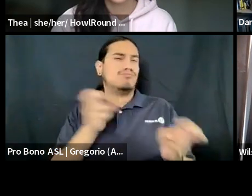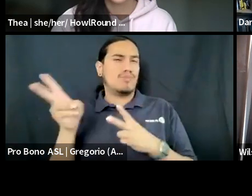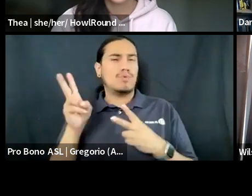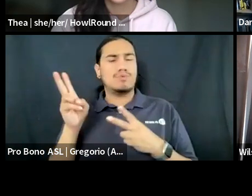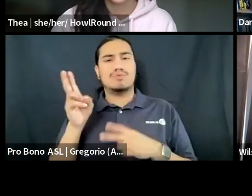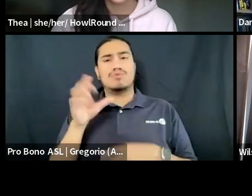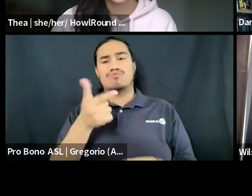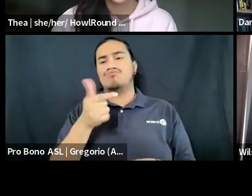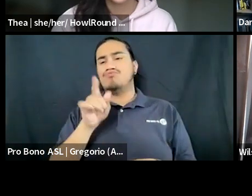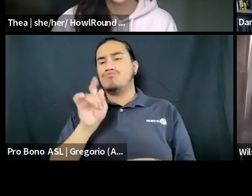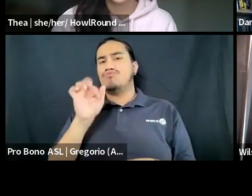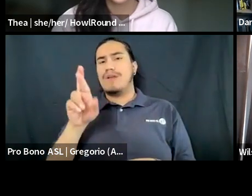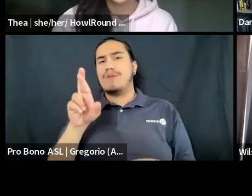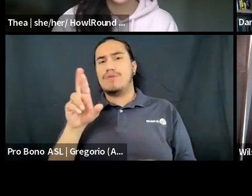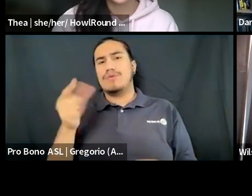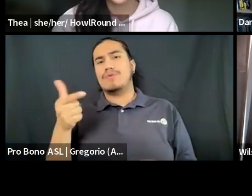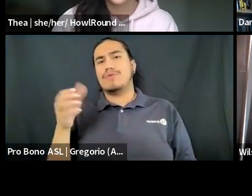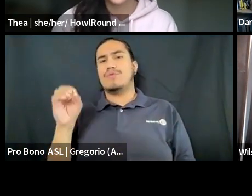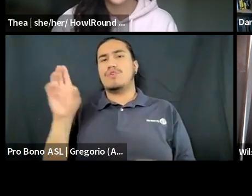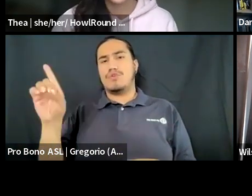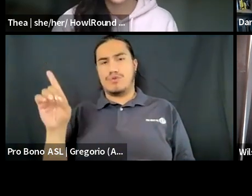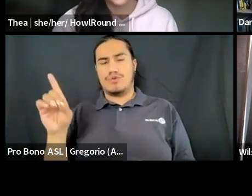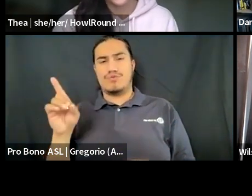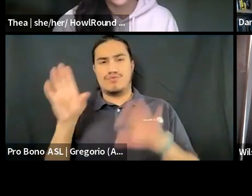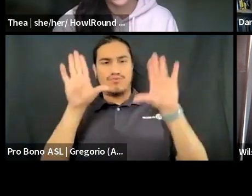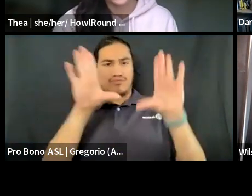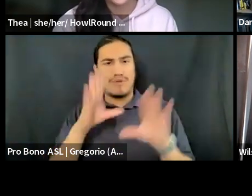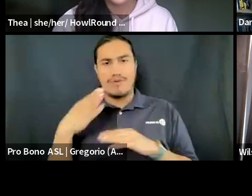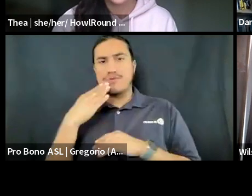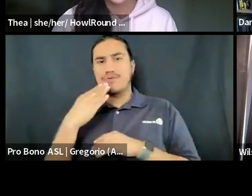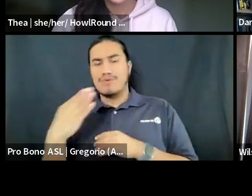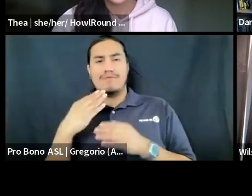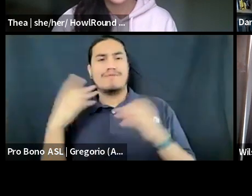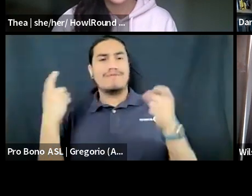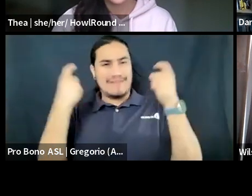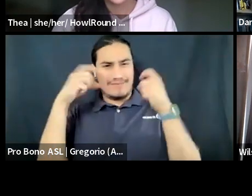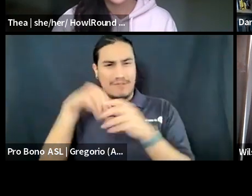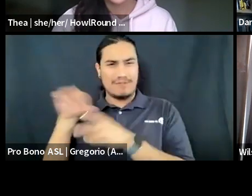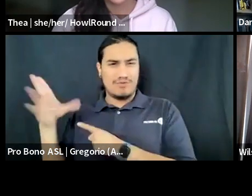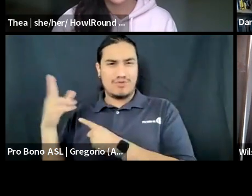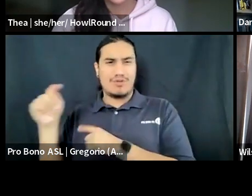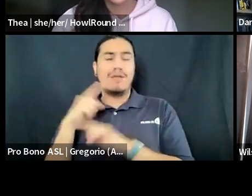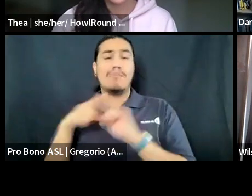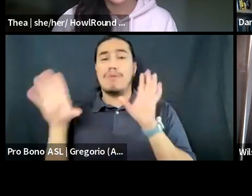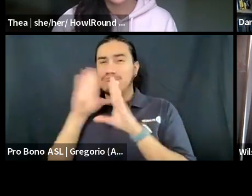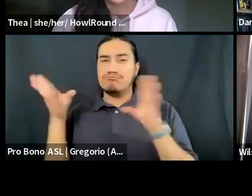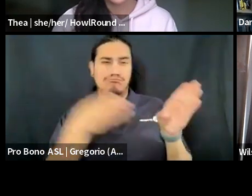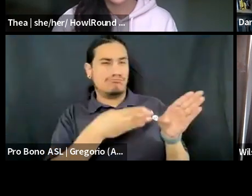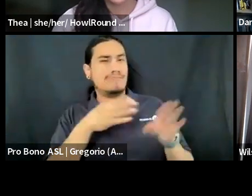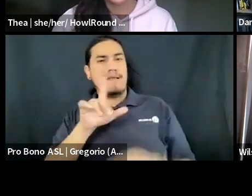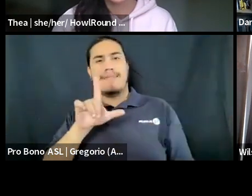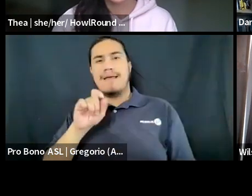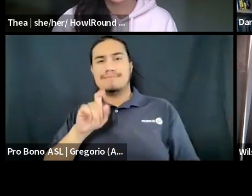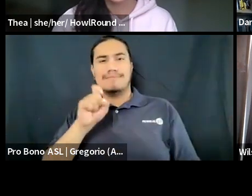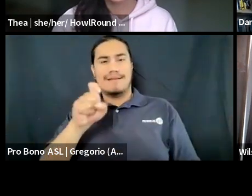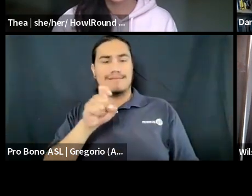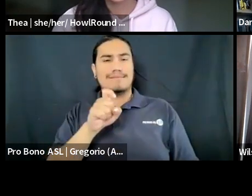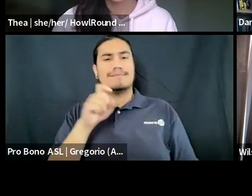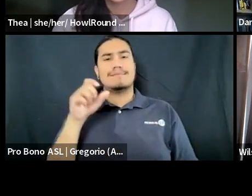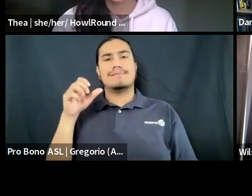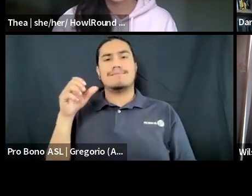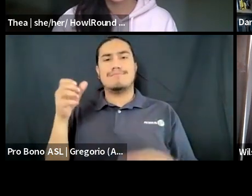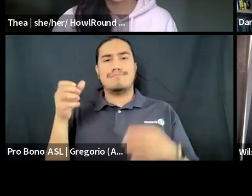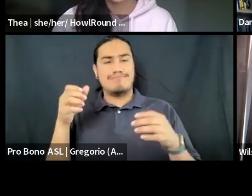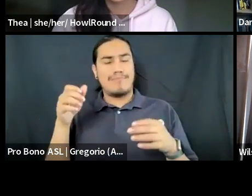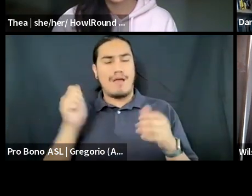the Greater Good Festival in the chat, but I'd love for you to share about the Latinx Playwright Circle, and then share also about like,